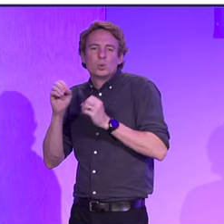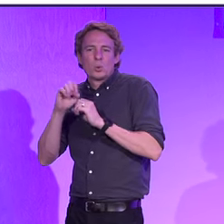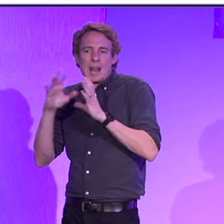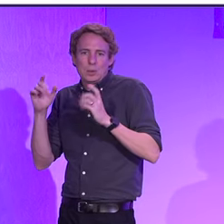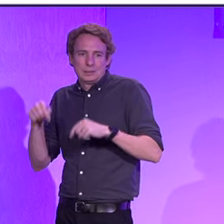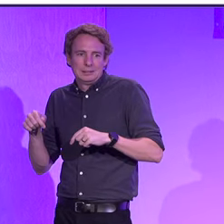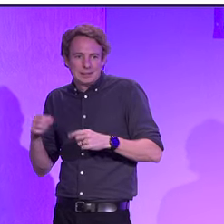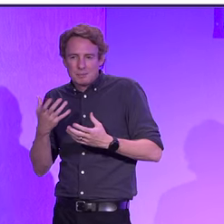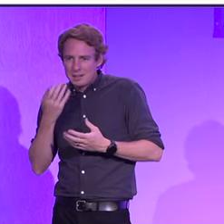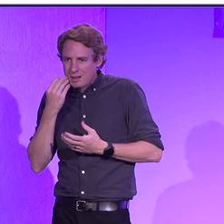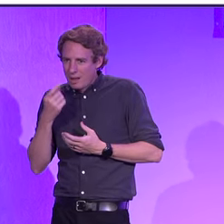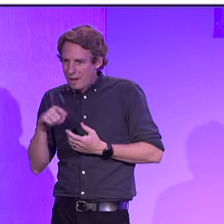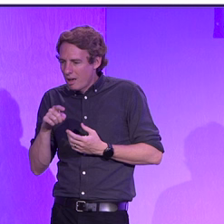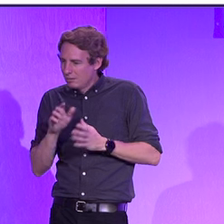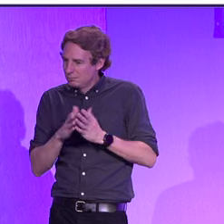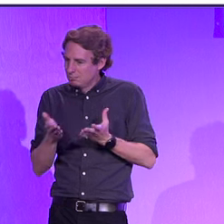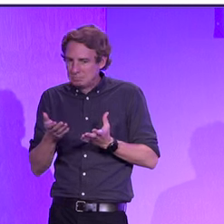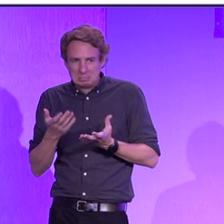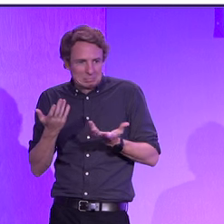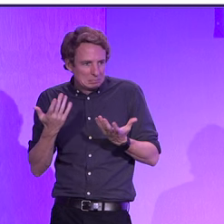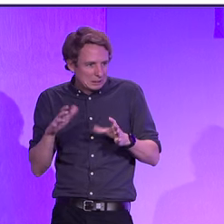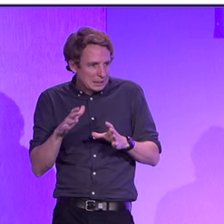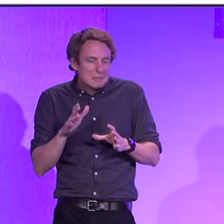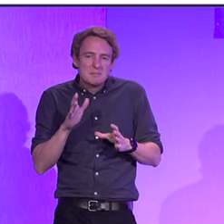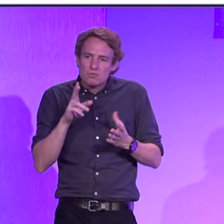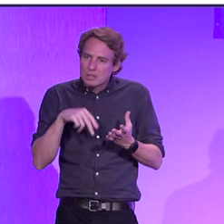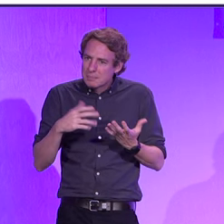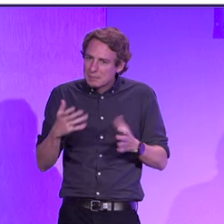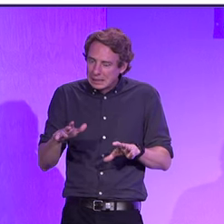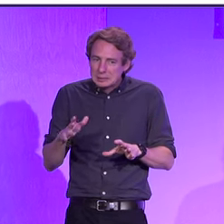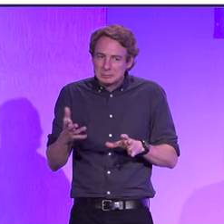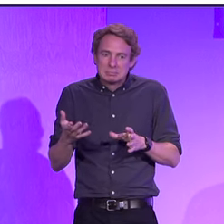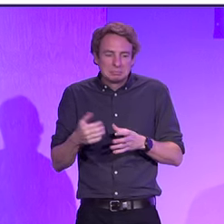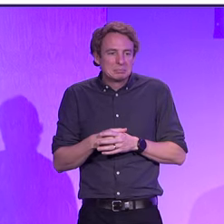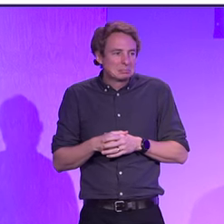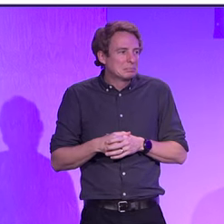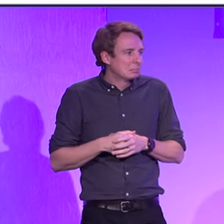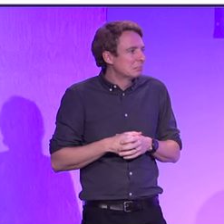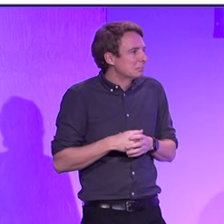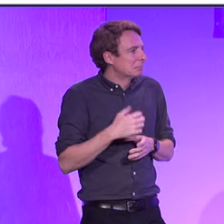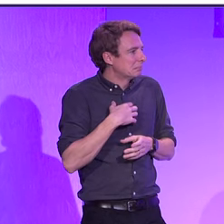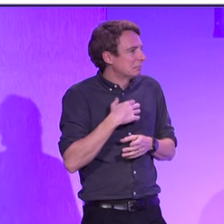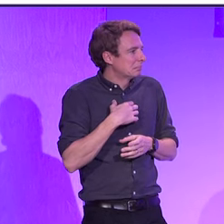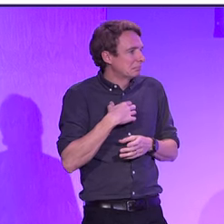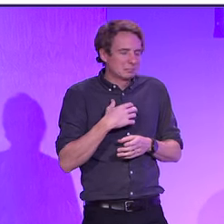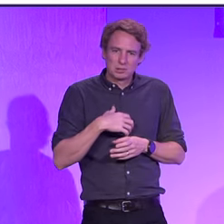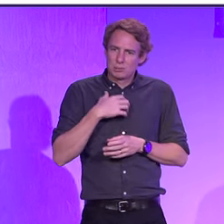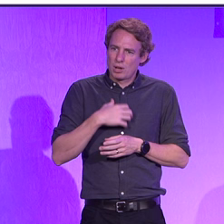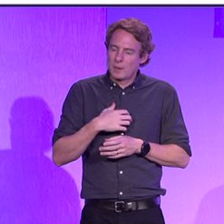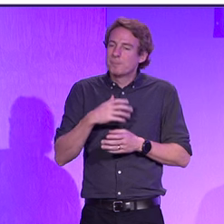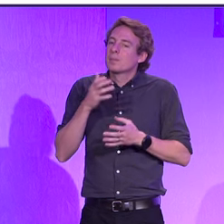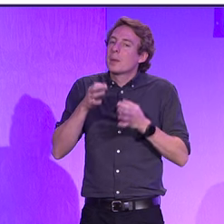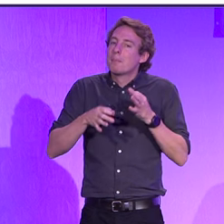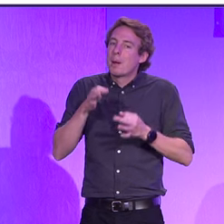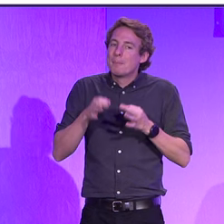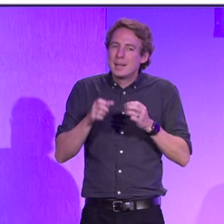report? And have you read it too, or just heard of it? Okay, not as many, like I'm kind of surprised, honestly. And